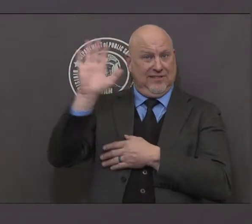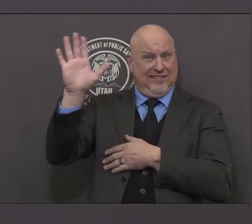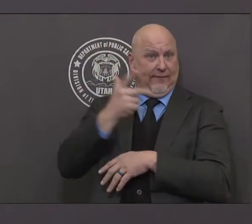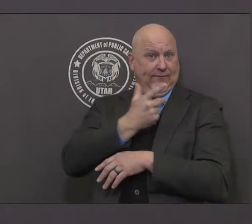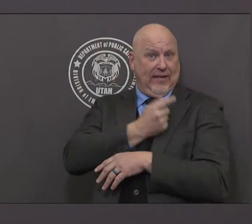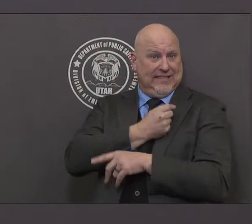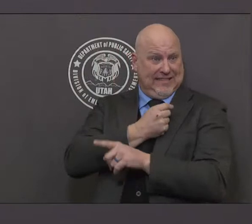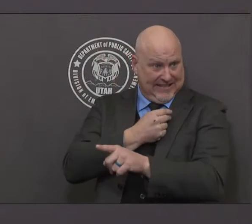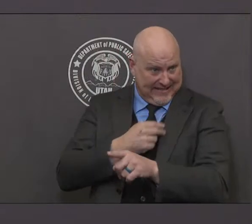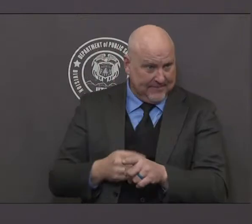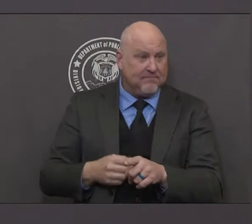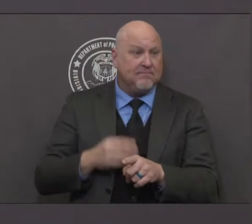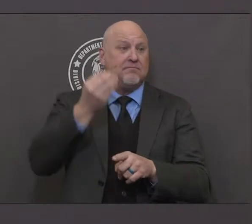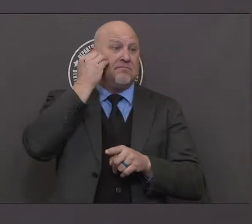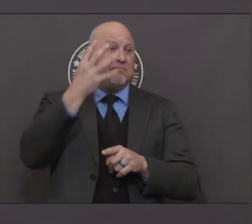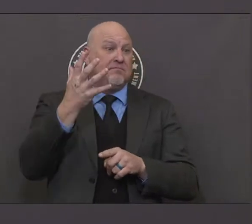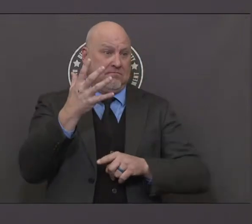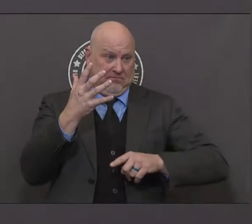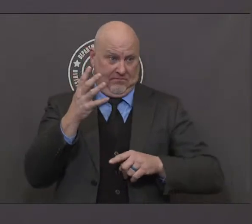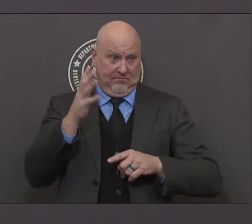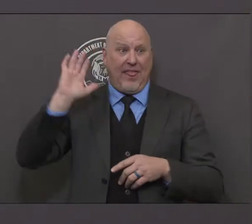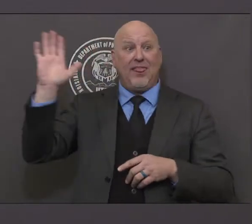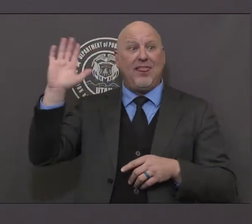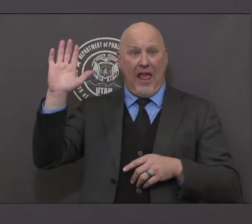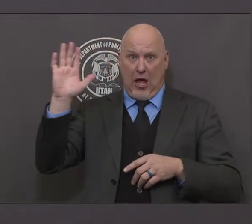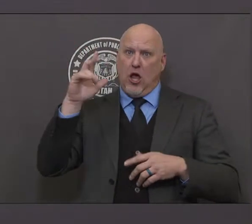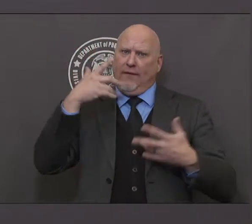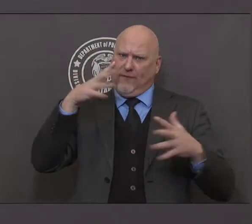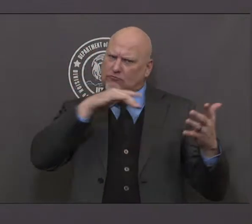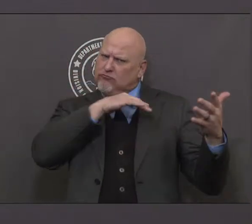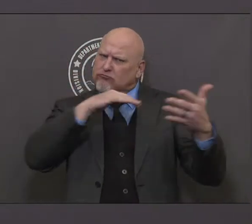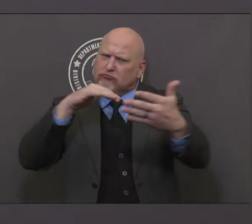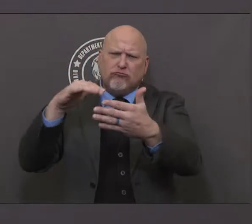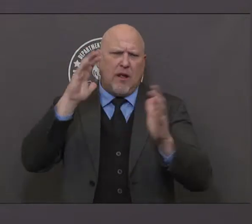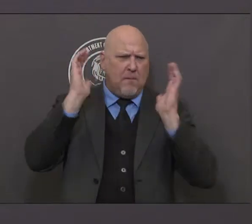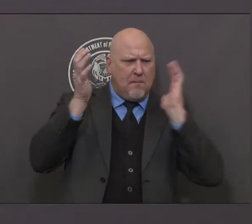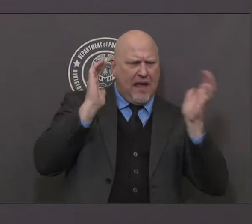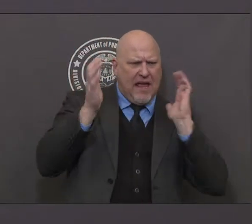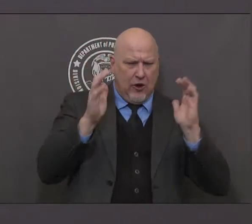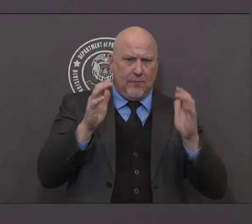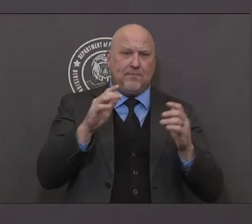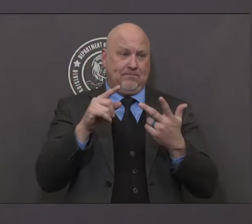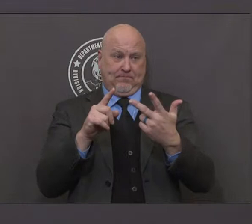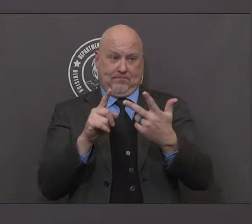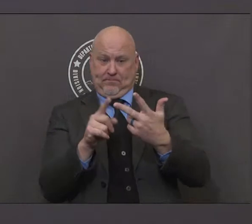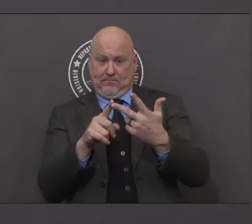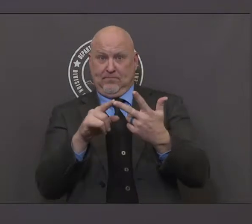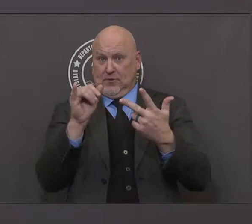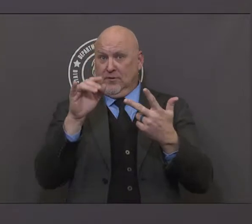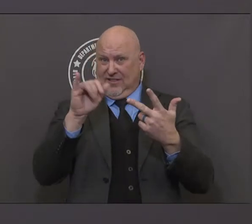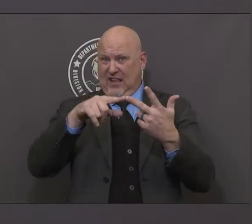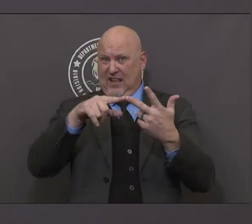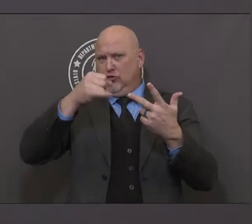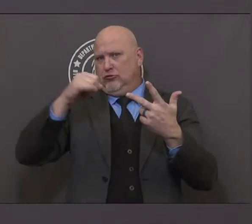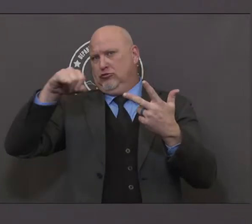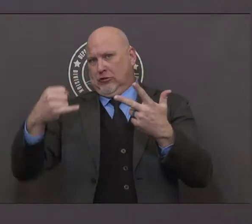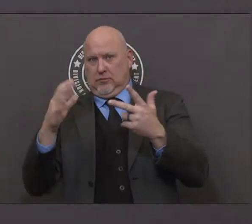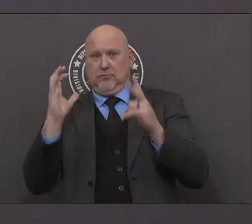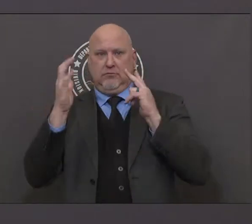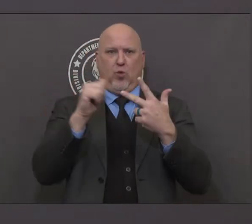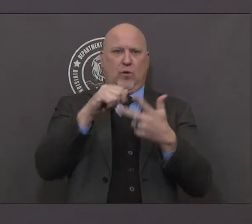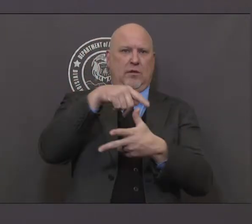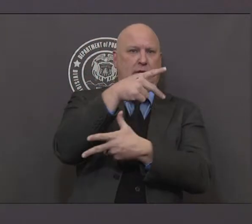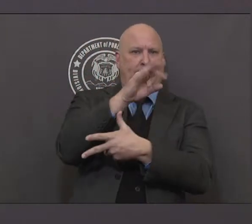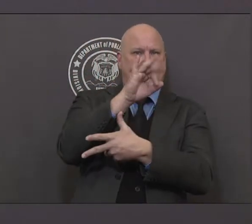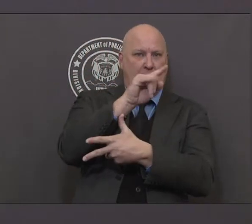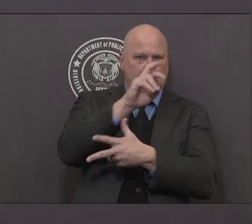national media comparisons between the Johnson & Johnson effectiveness with Moderna and Pfizer have been a little misinformed.